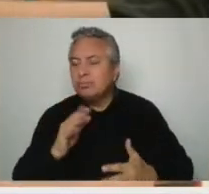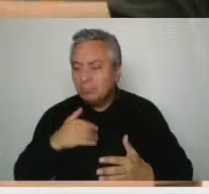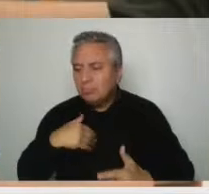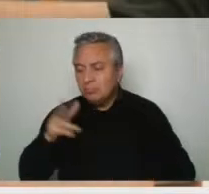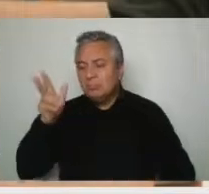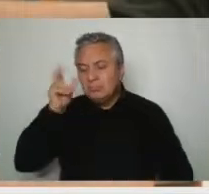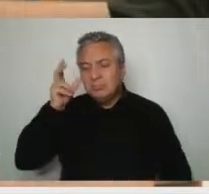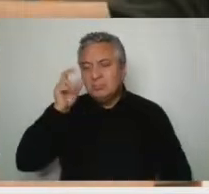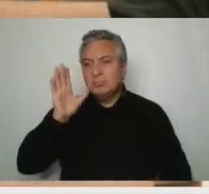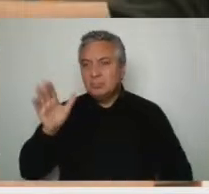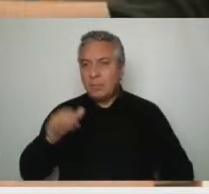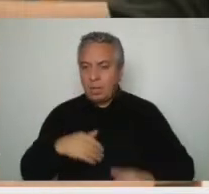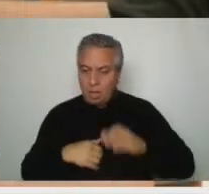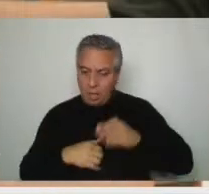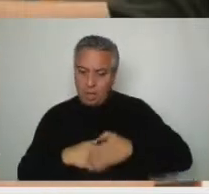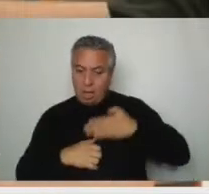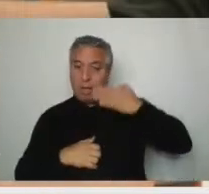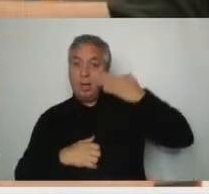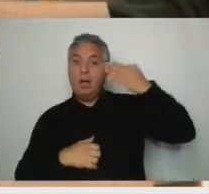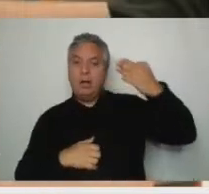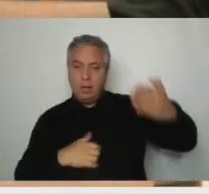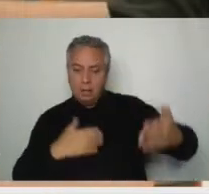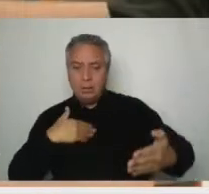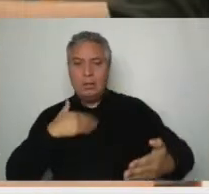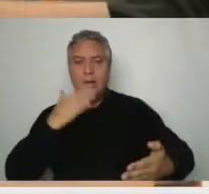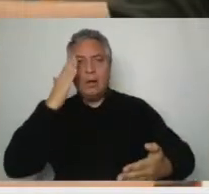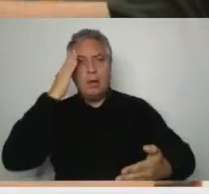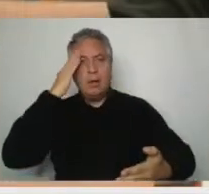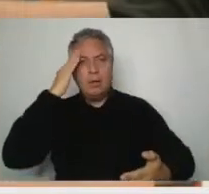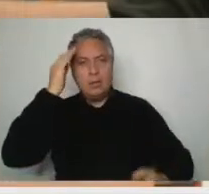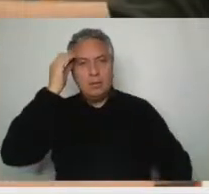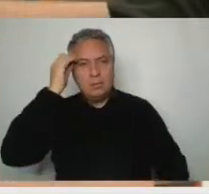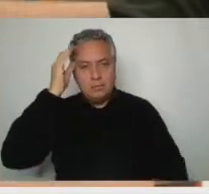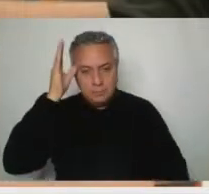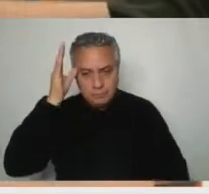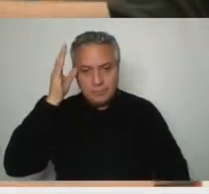social context, and it's